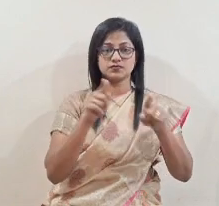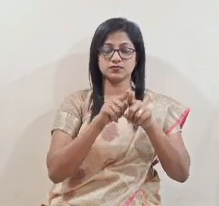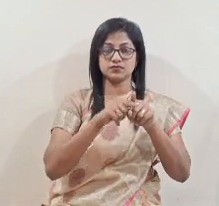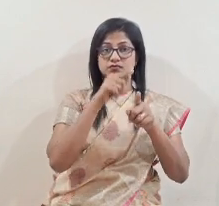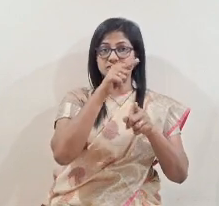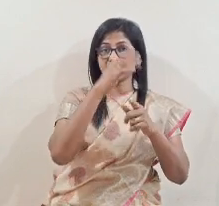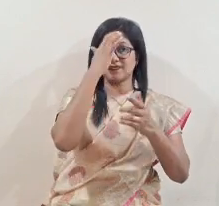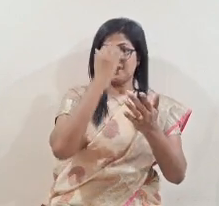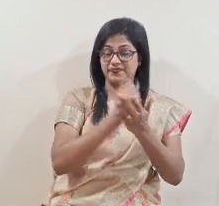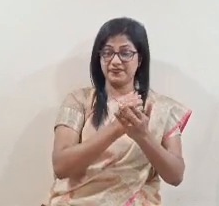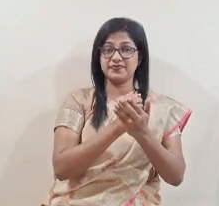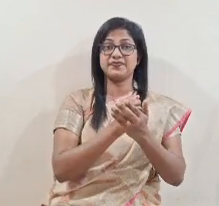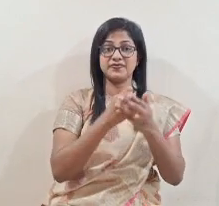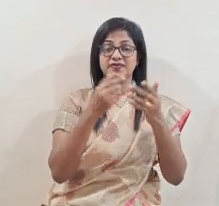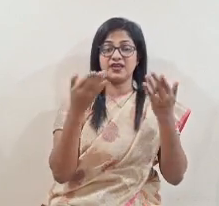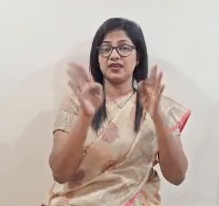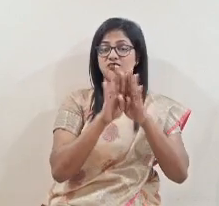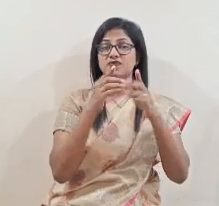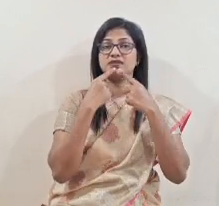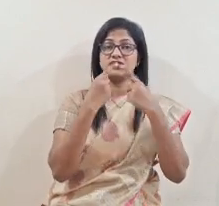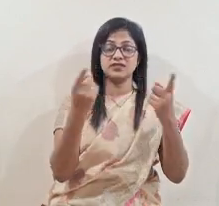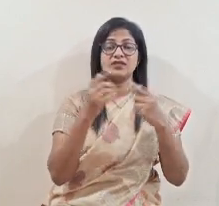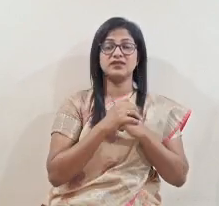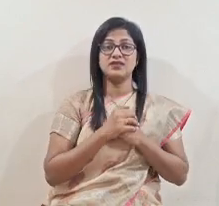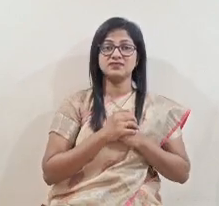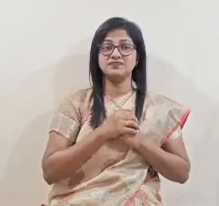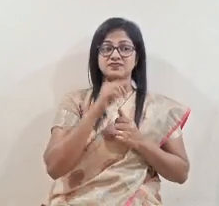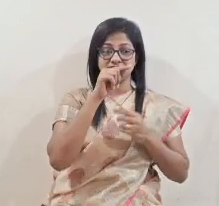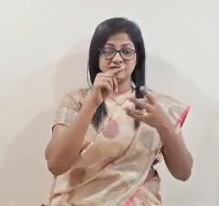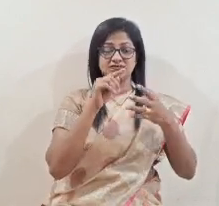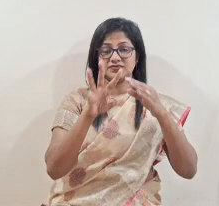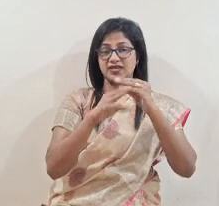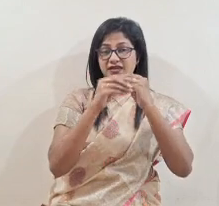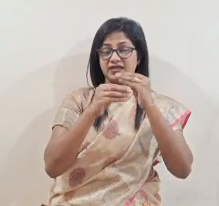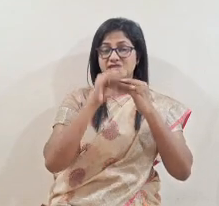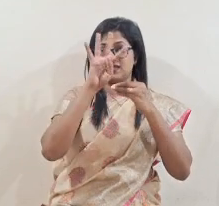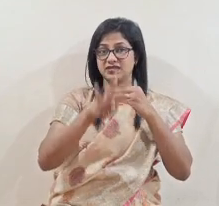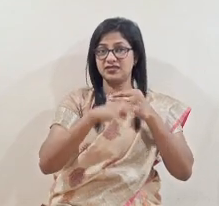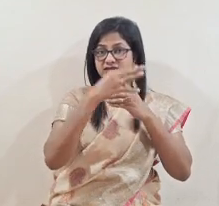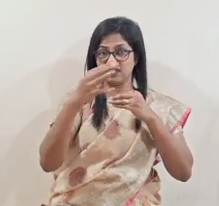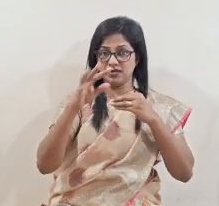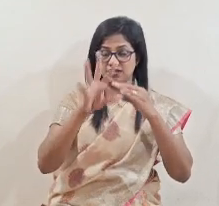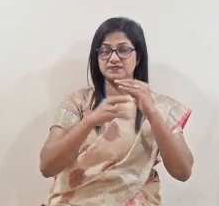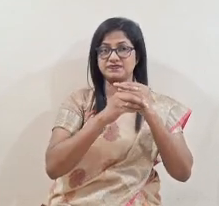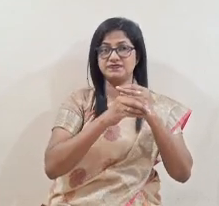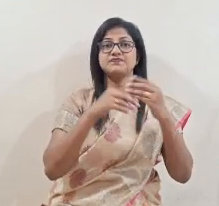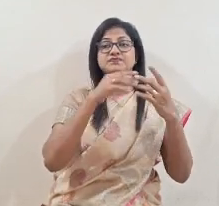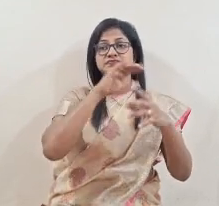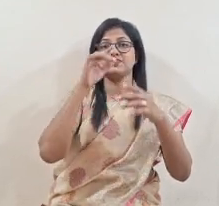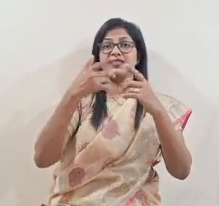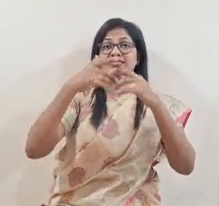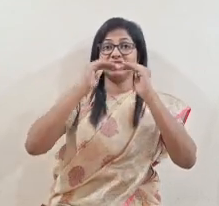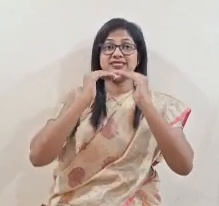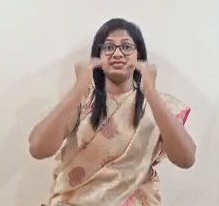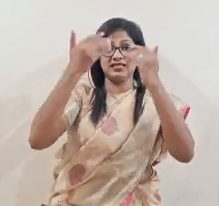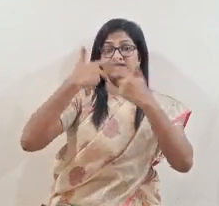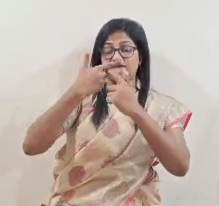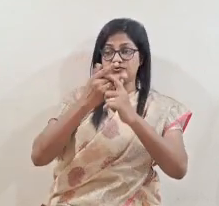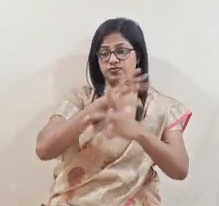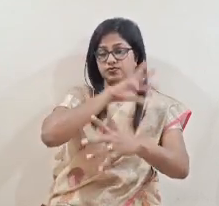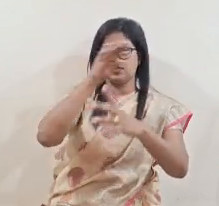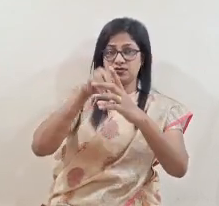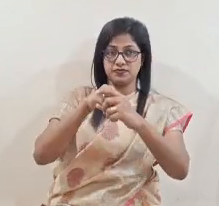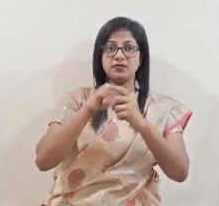tool. First of all, to generate point of interest only for the built cover and not for the entire city.